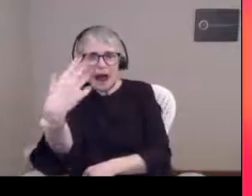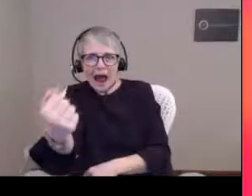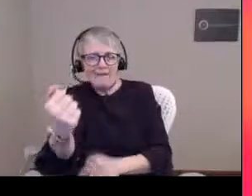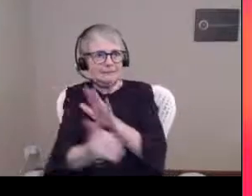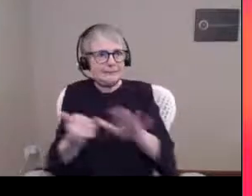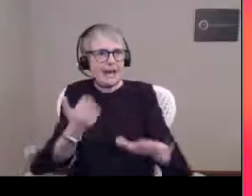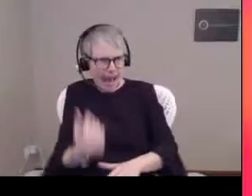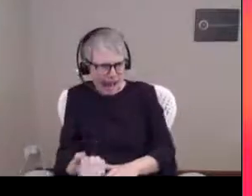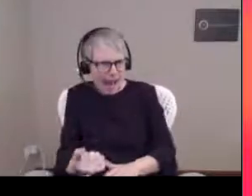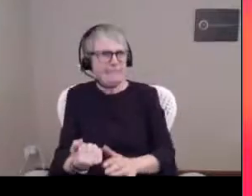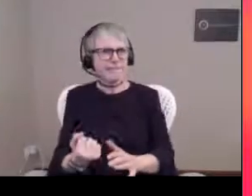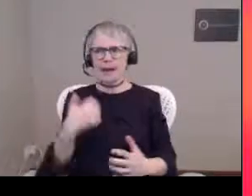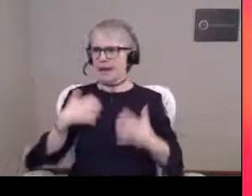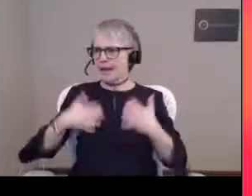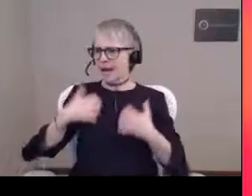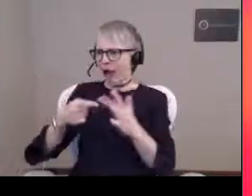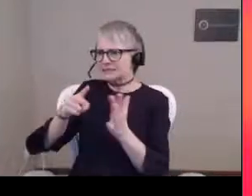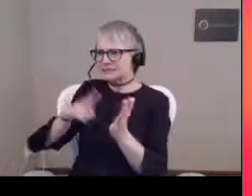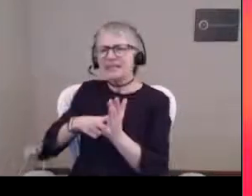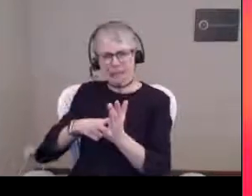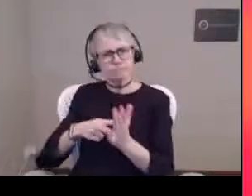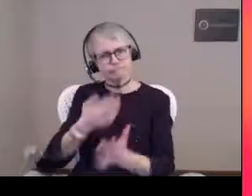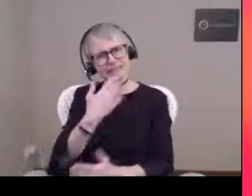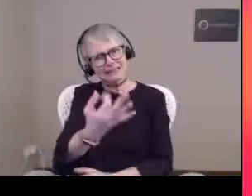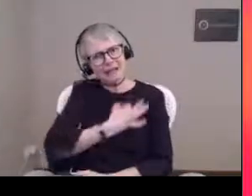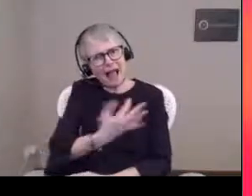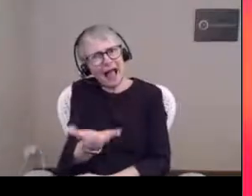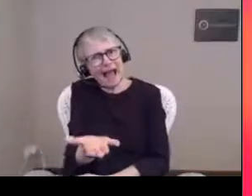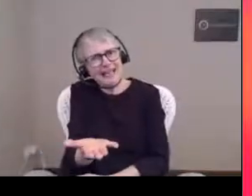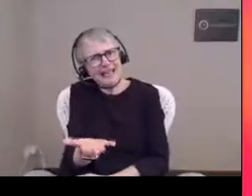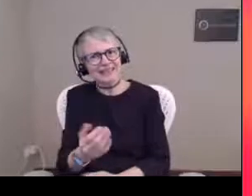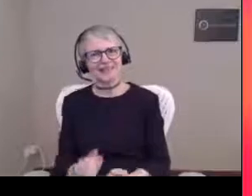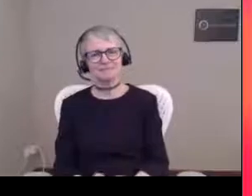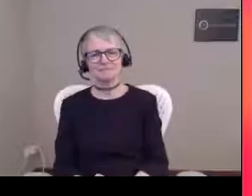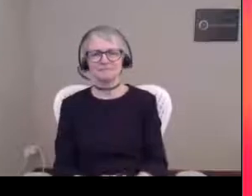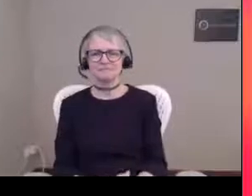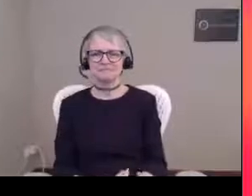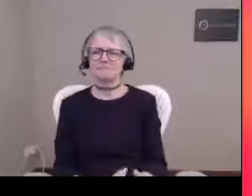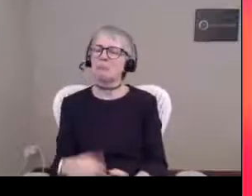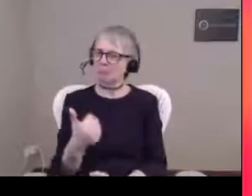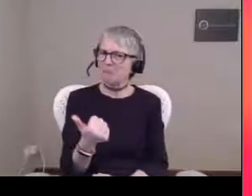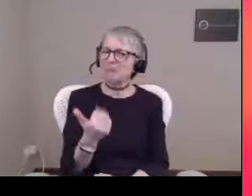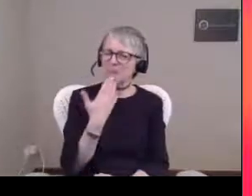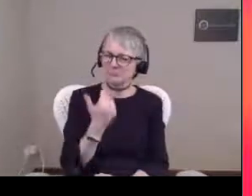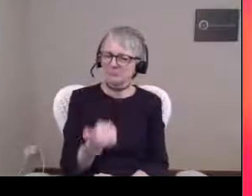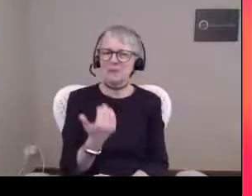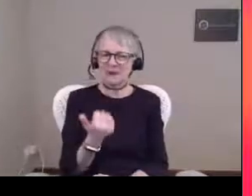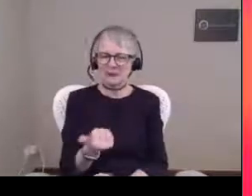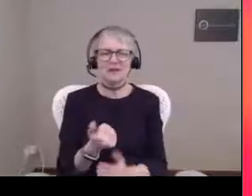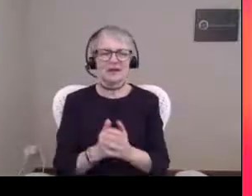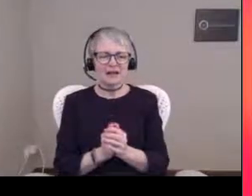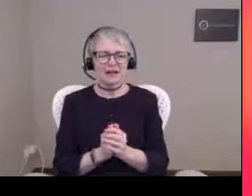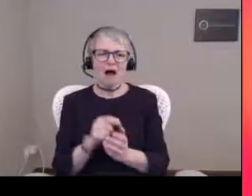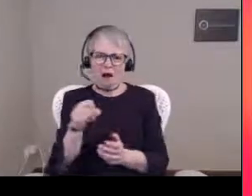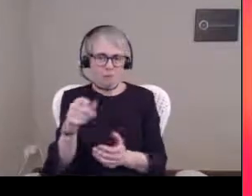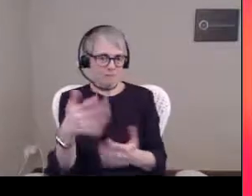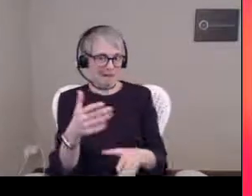brand, of course, please do apply for the opportunities. That's fantastic. And you've touched on the recruitment process there.